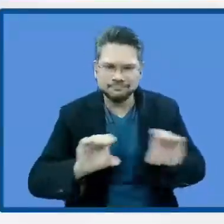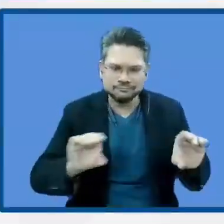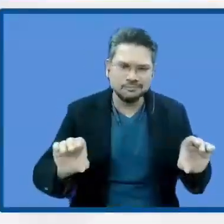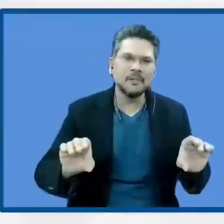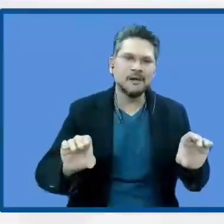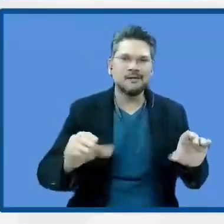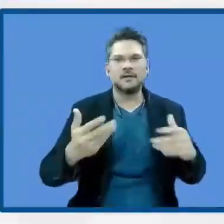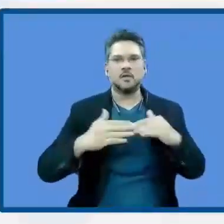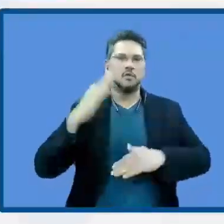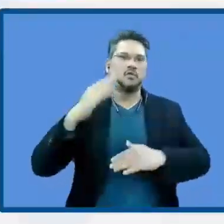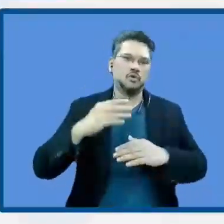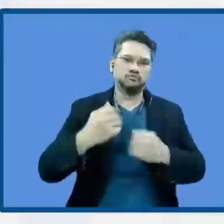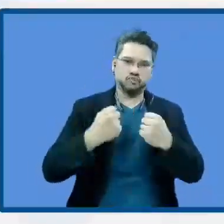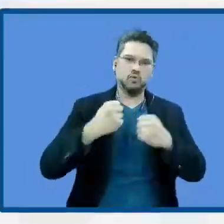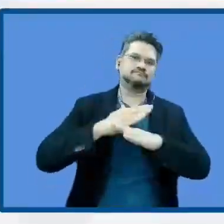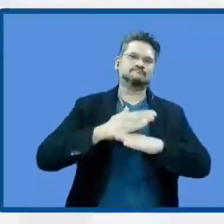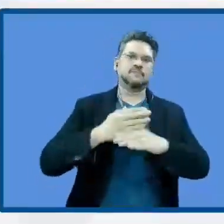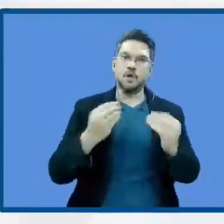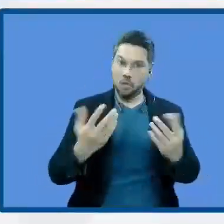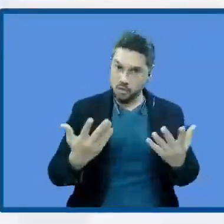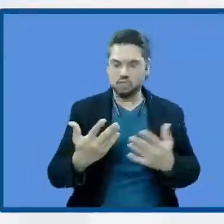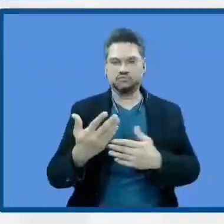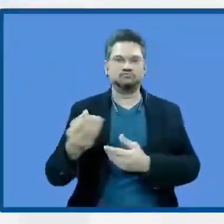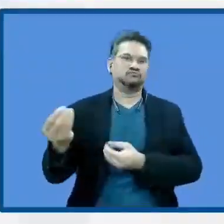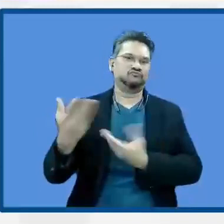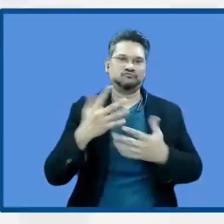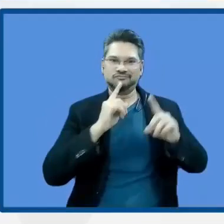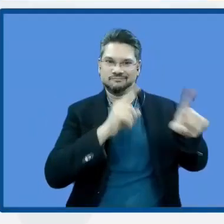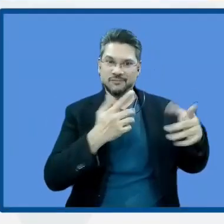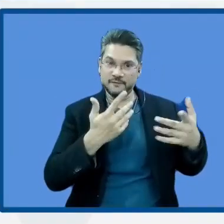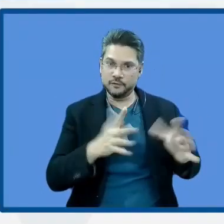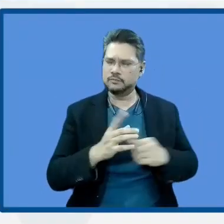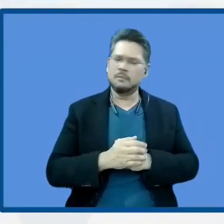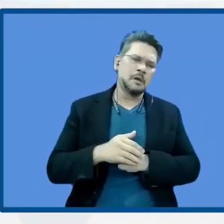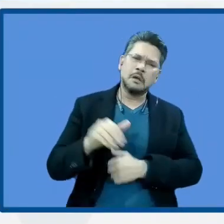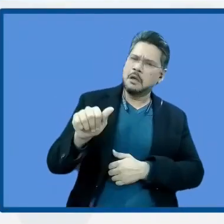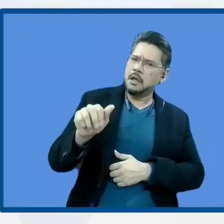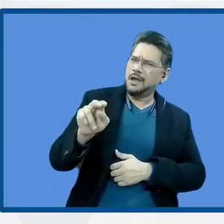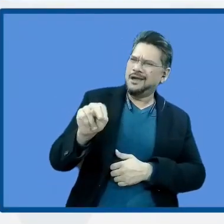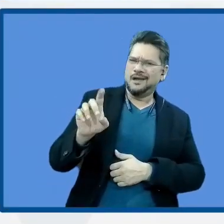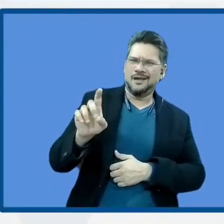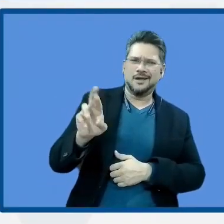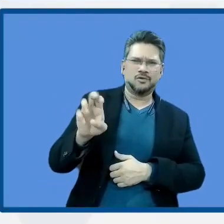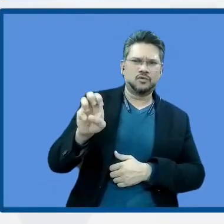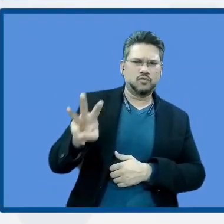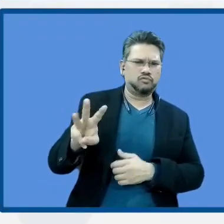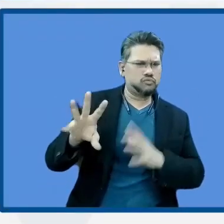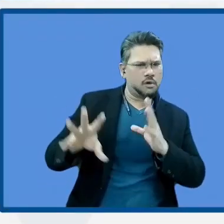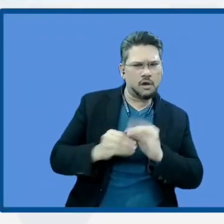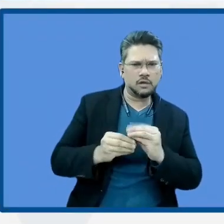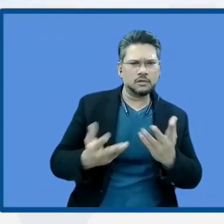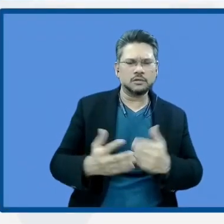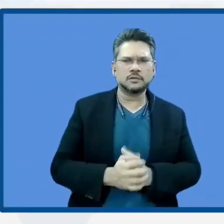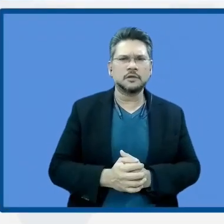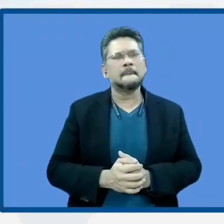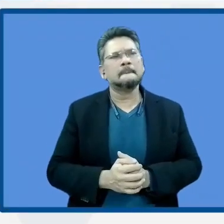resilience. Andrew, would you like to add anything else after listening to the other panelists? And no, I just wanted